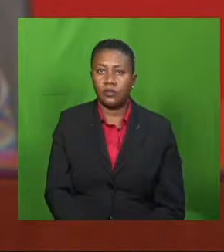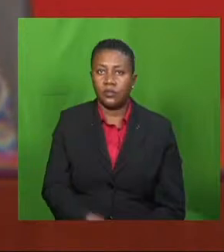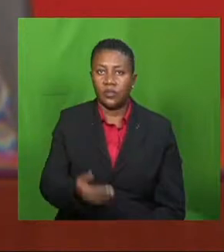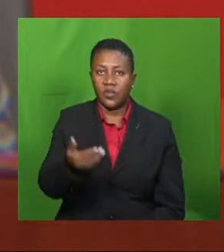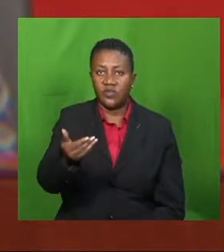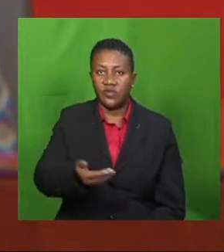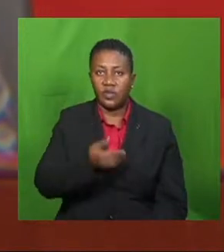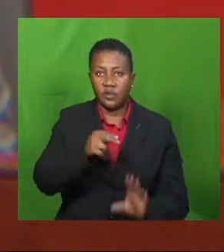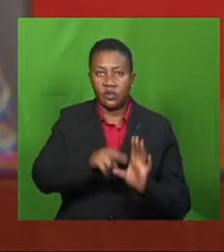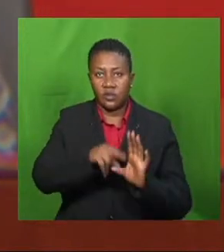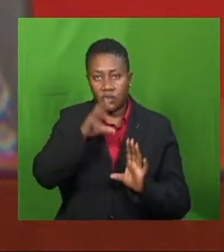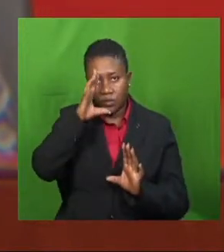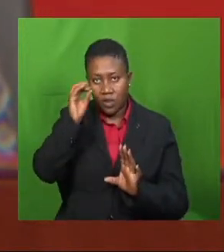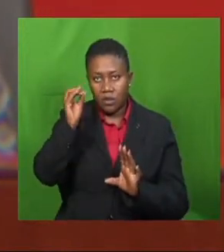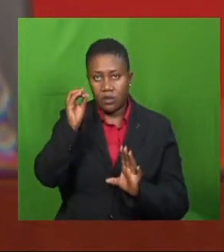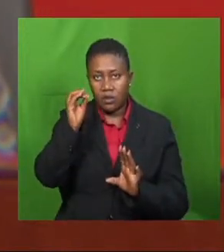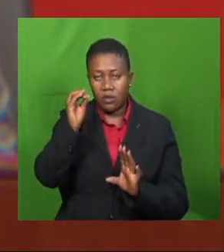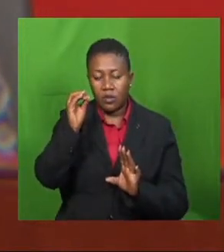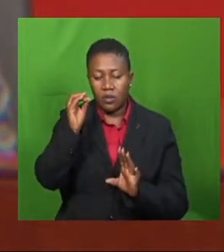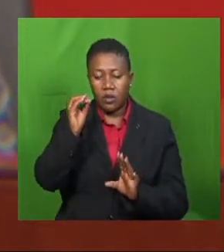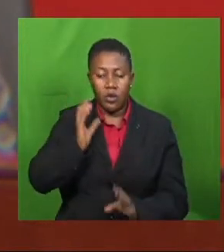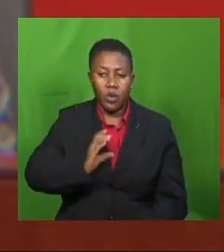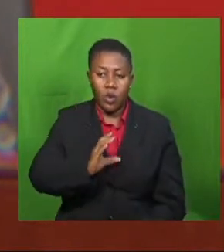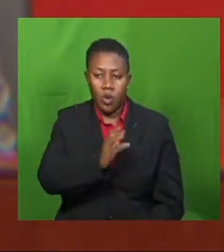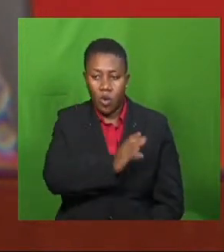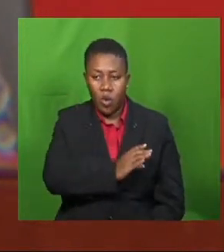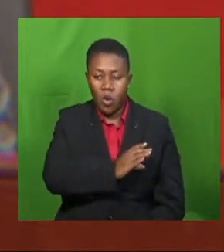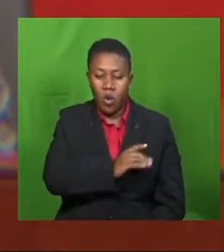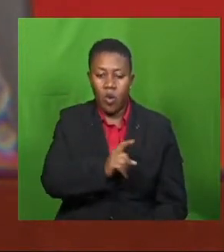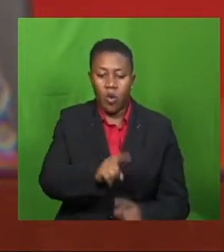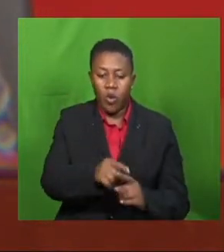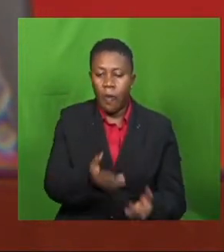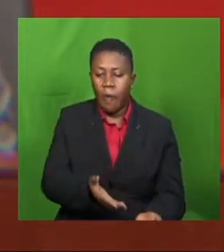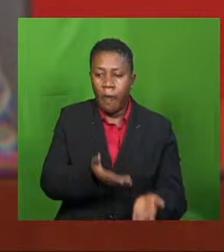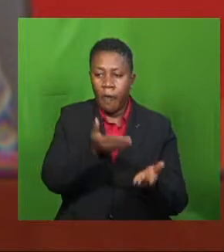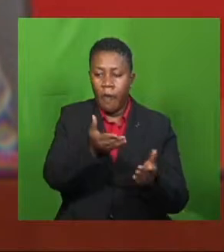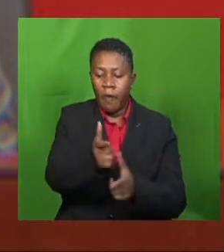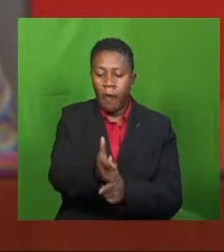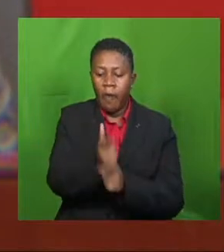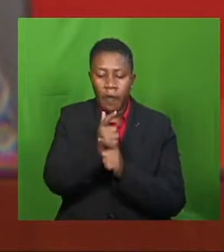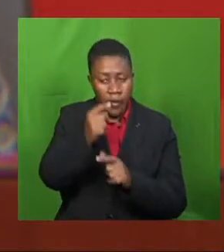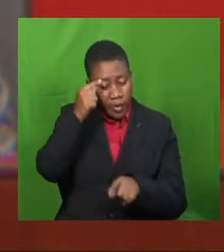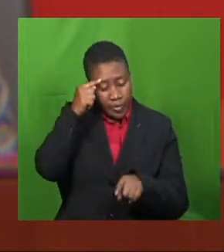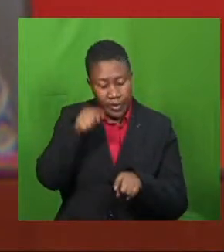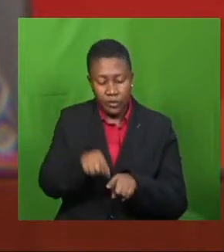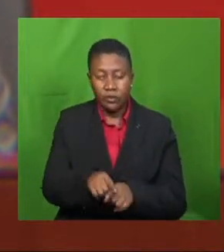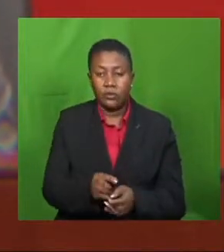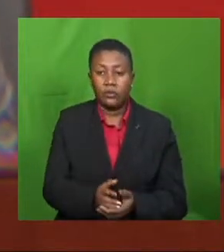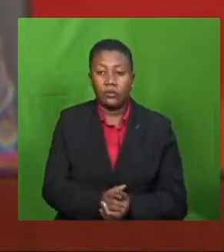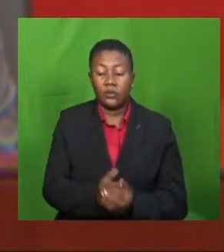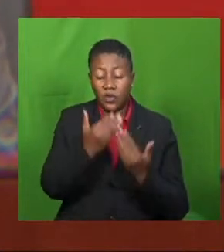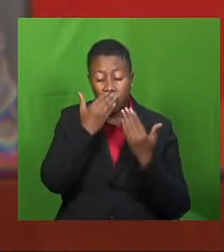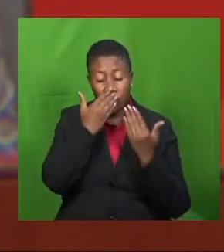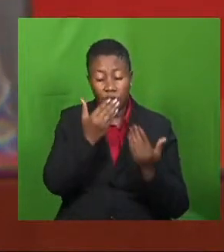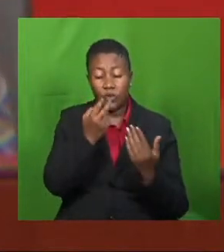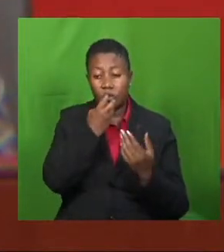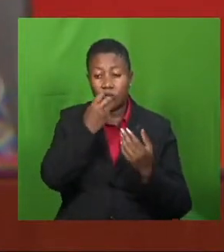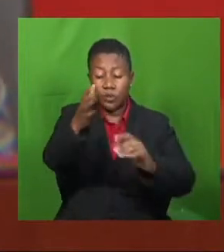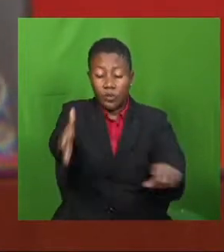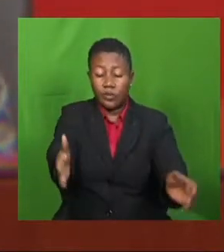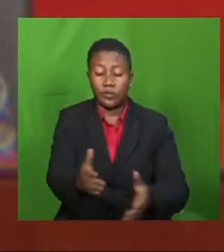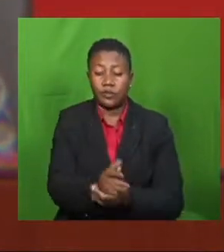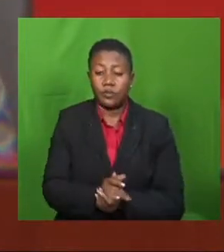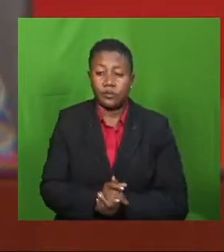committee to move the loan agreement. Thank you, Mr. Speaker. I rise